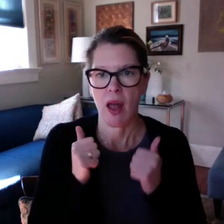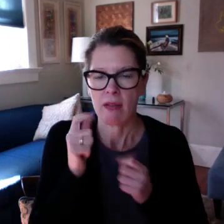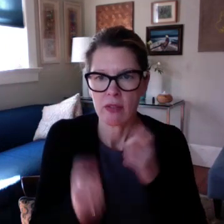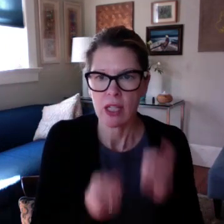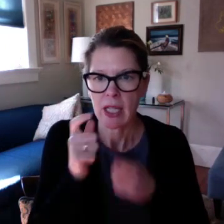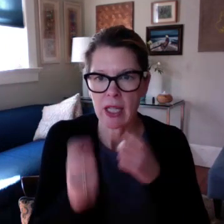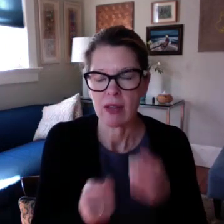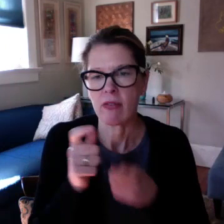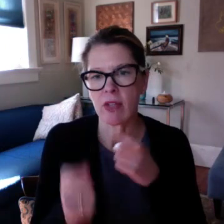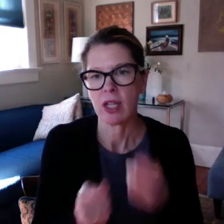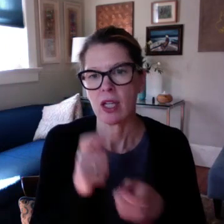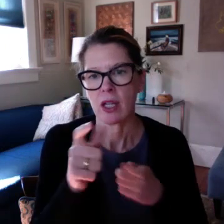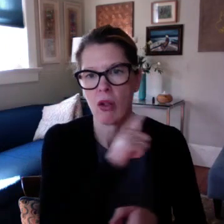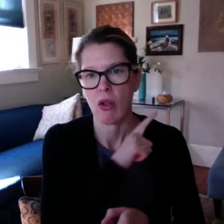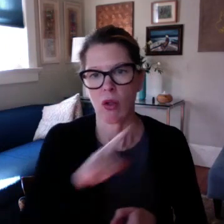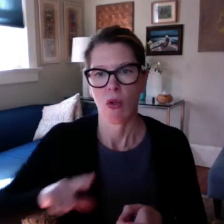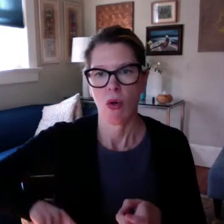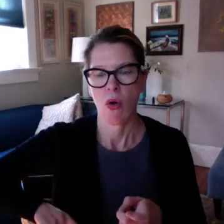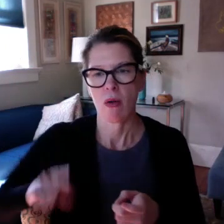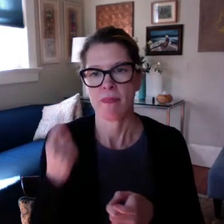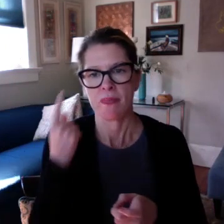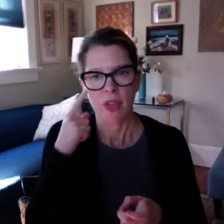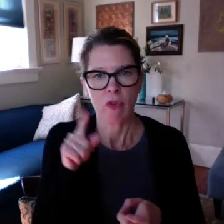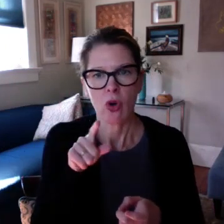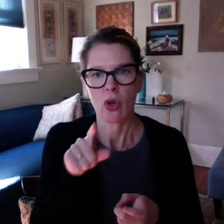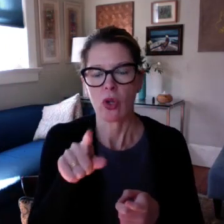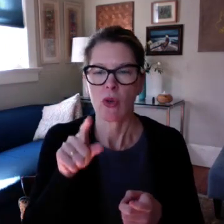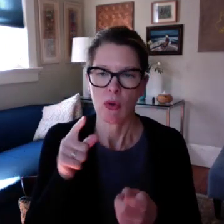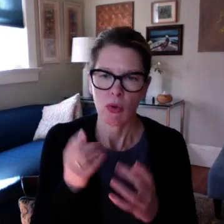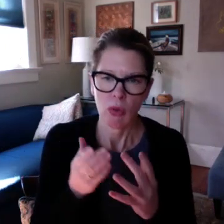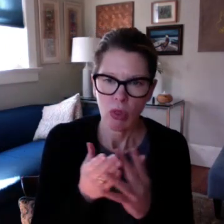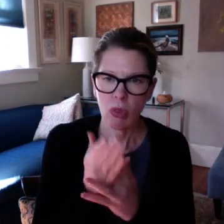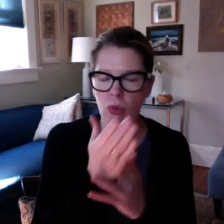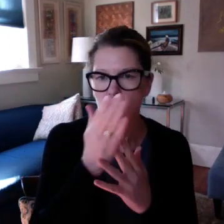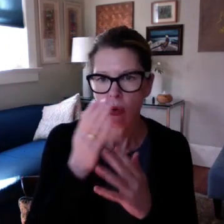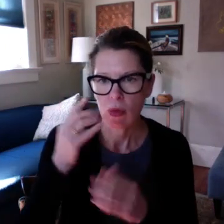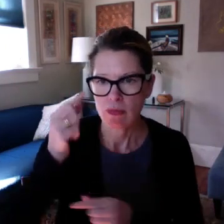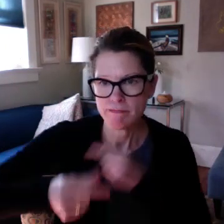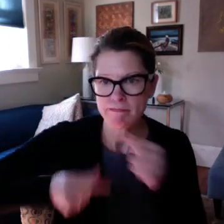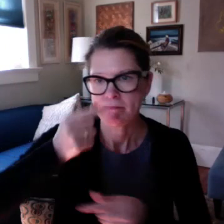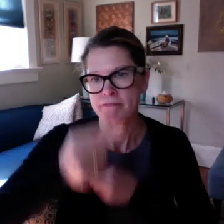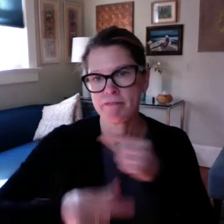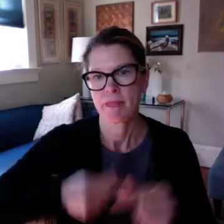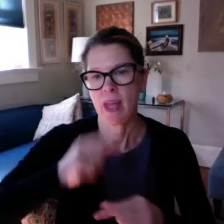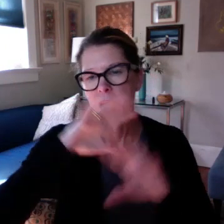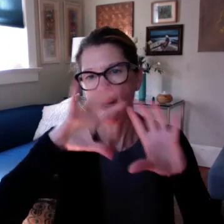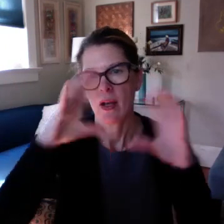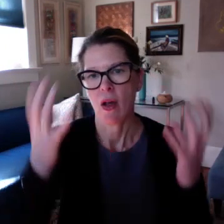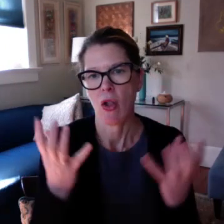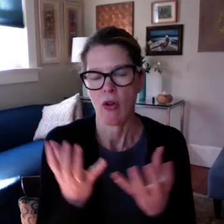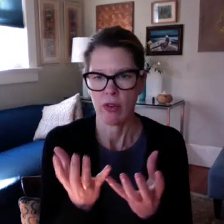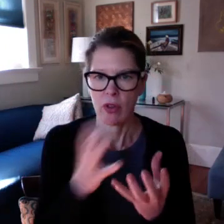Lord. Wherefore you are through all the earth, and in